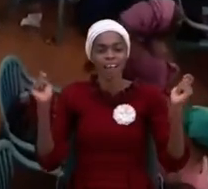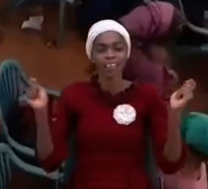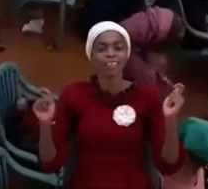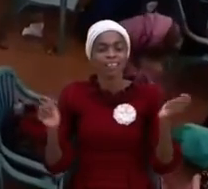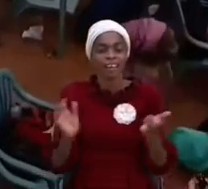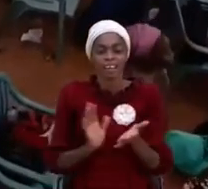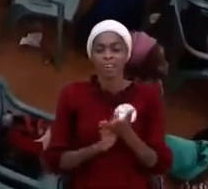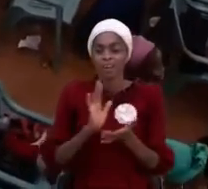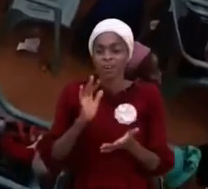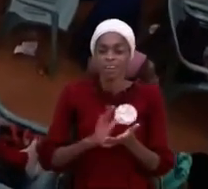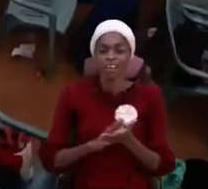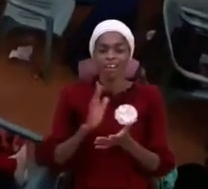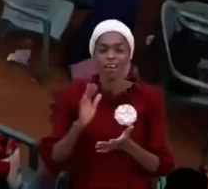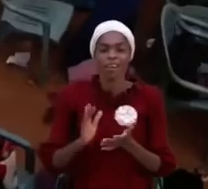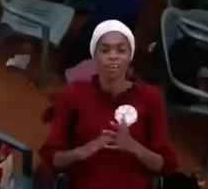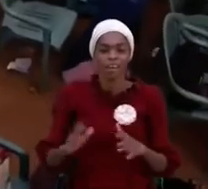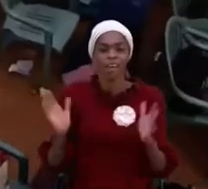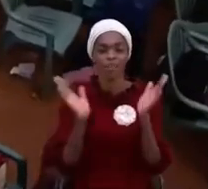hallelujah,